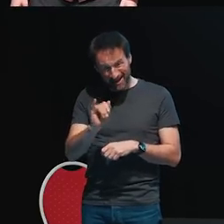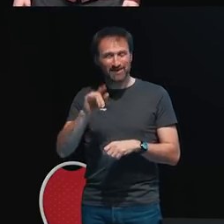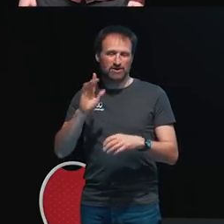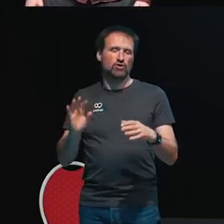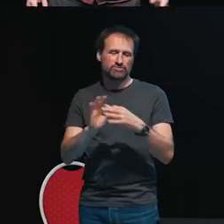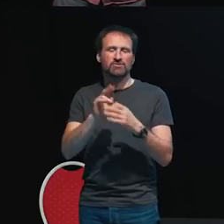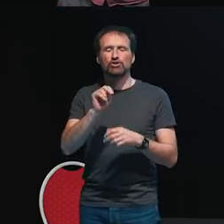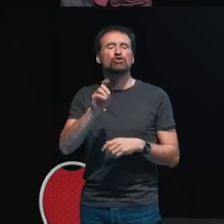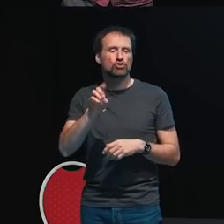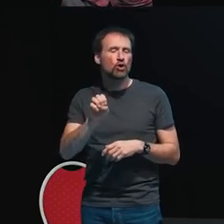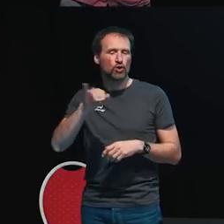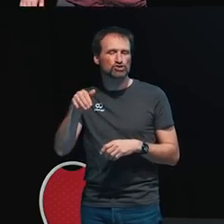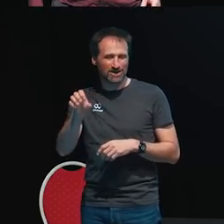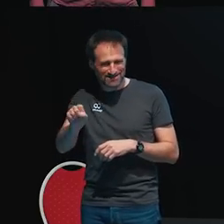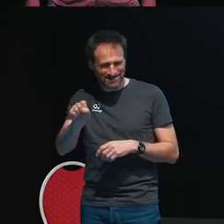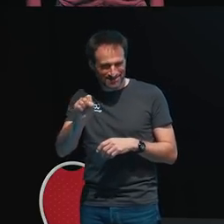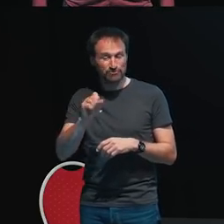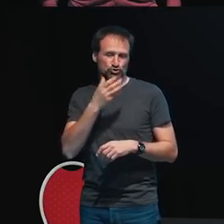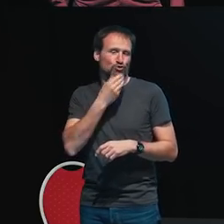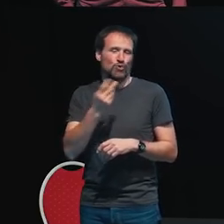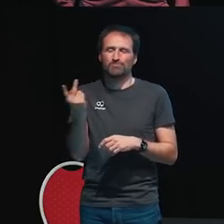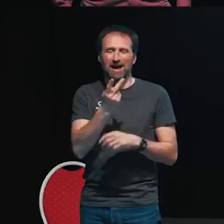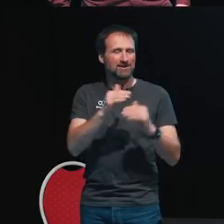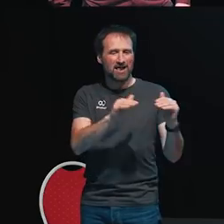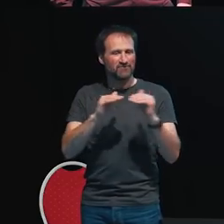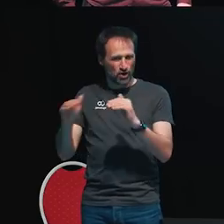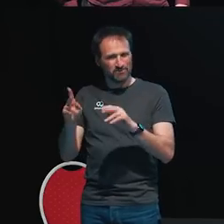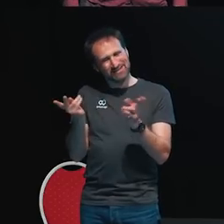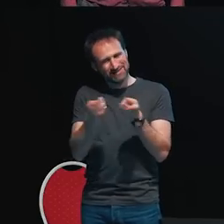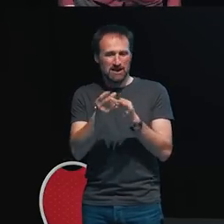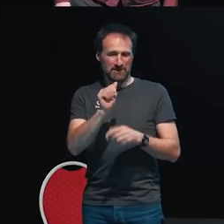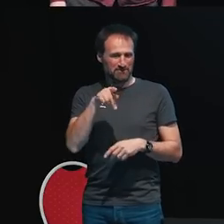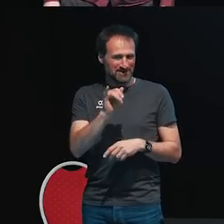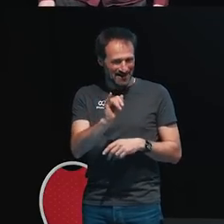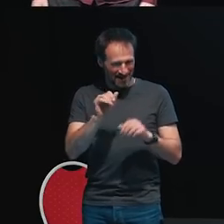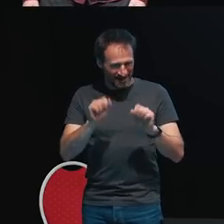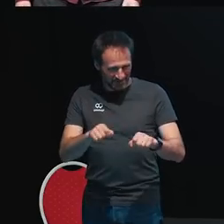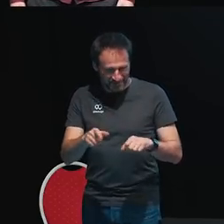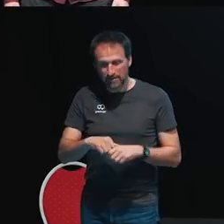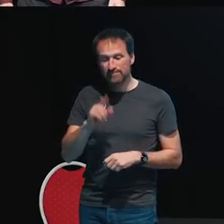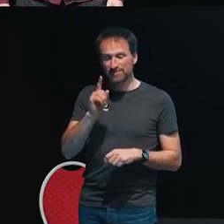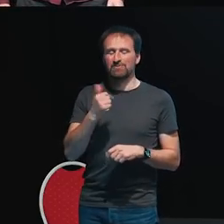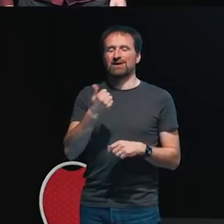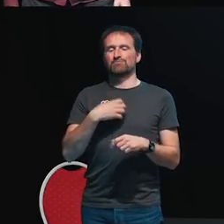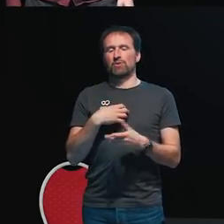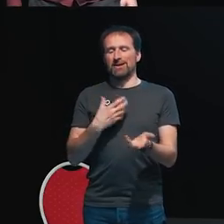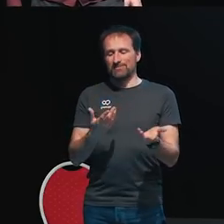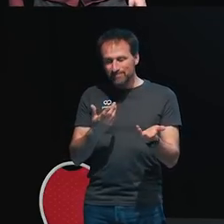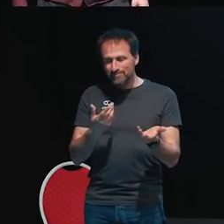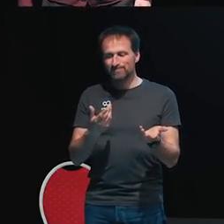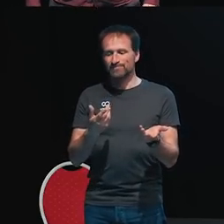Node.js, which is really nice to have the same API on both platforms. One problem with the workers is that they're relatively